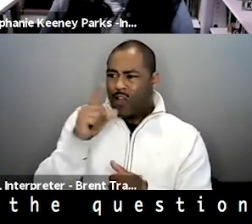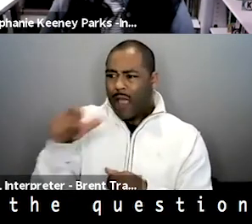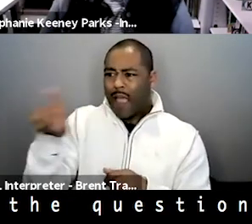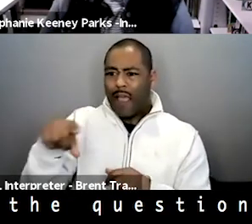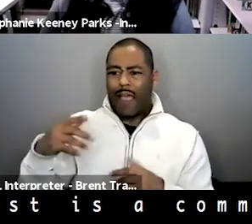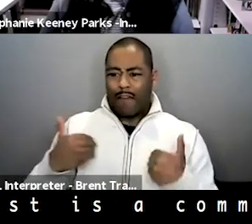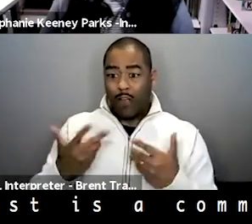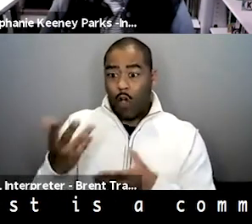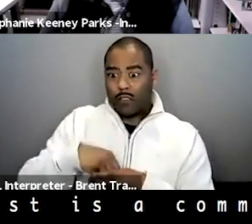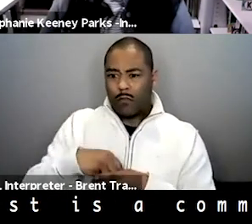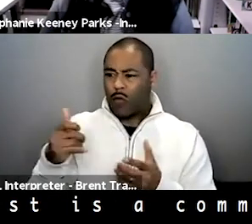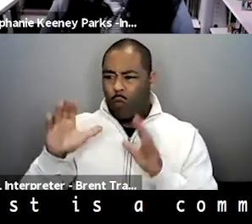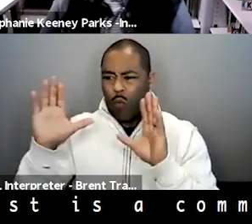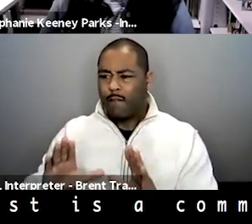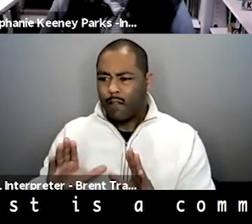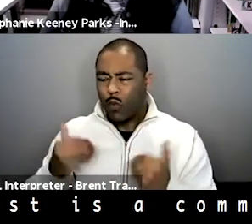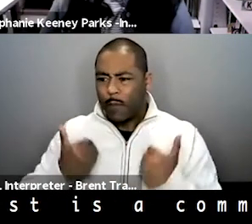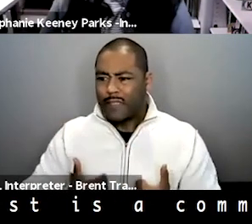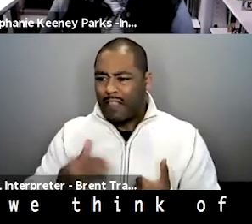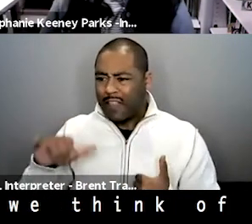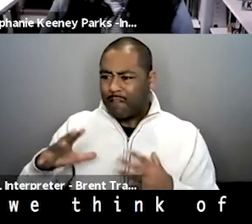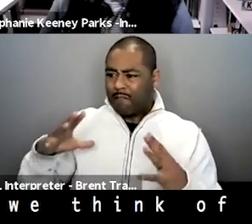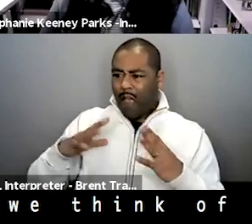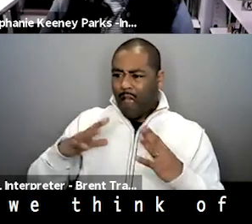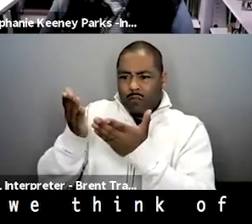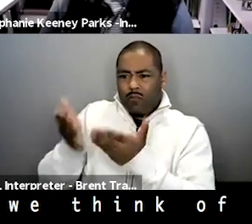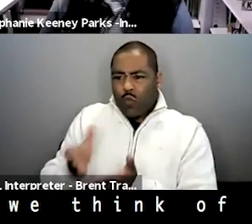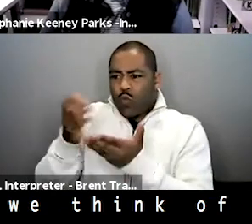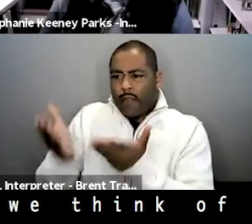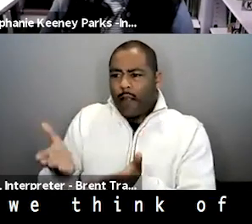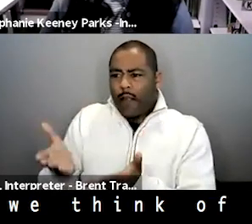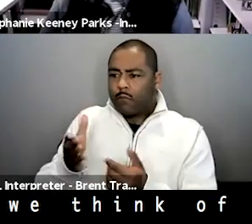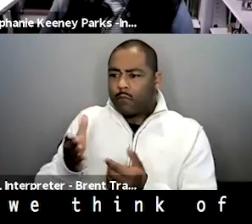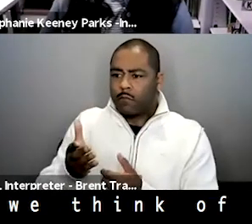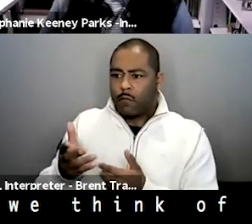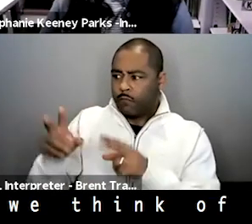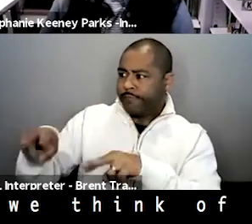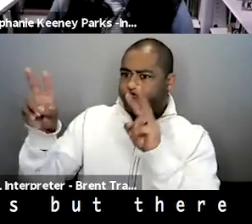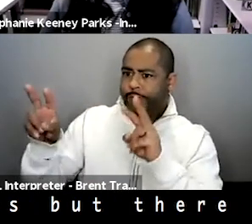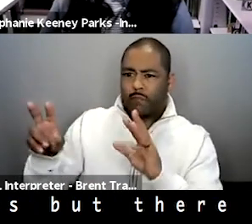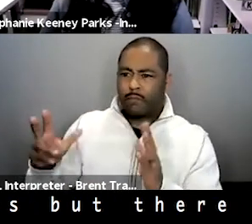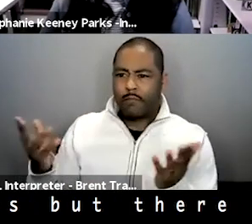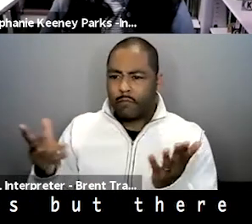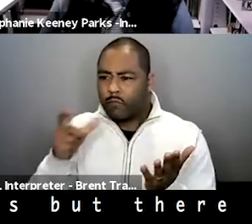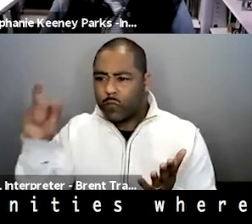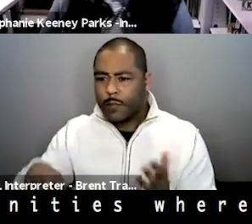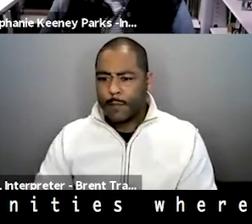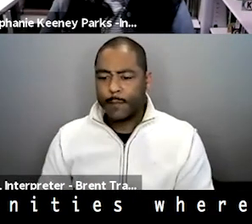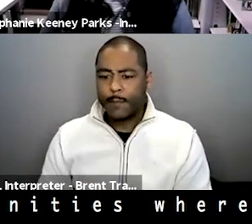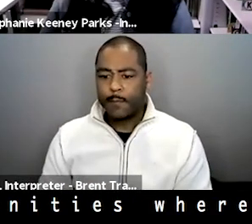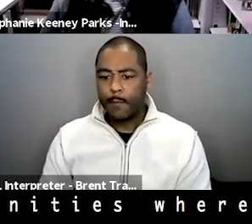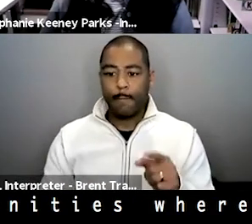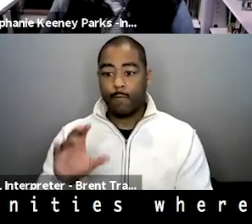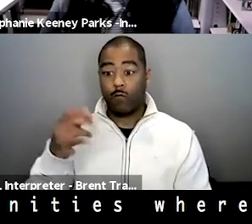Also, I think part of the sense of the question is, Forrest is a community in the sense we think of towns as communities,